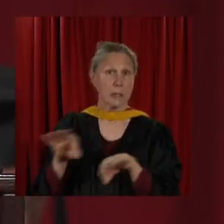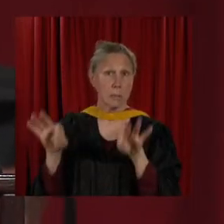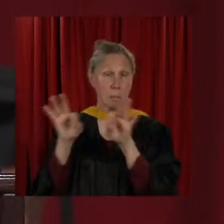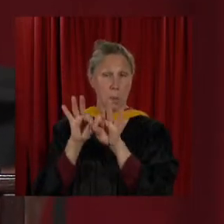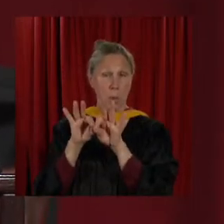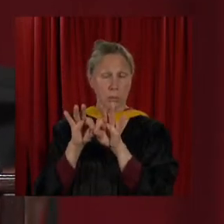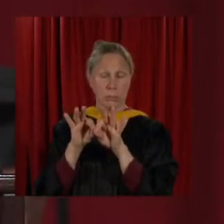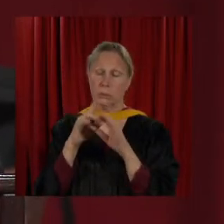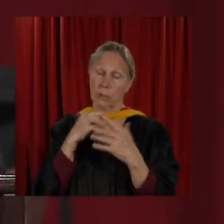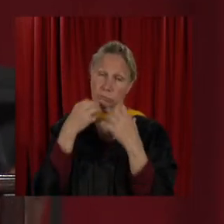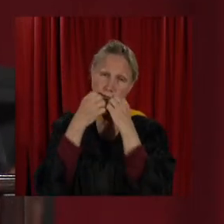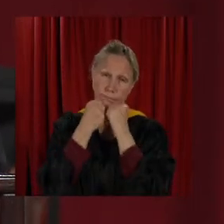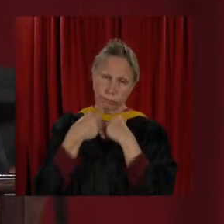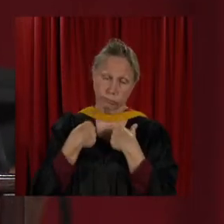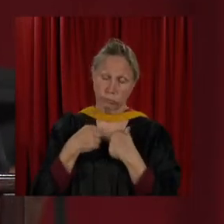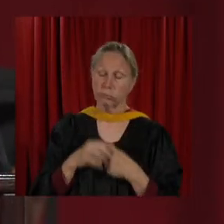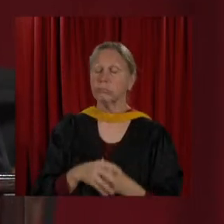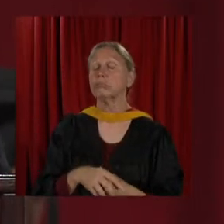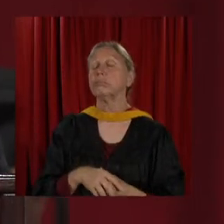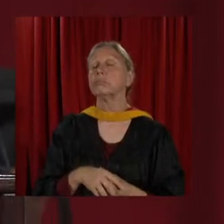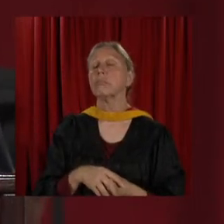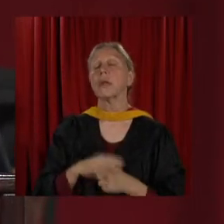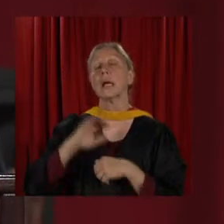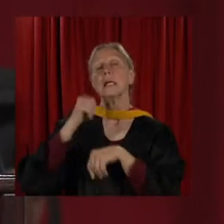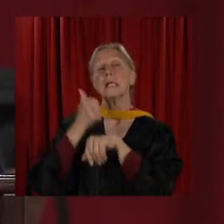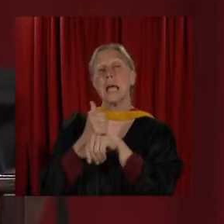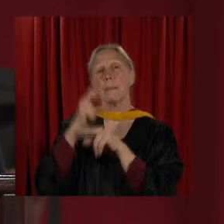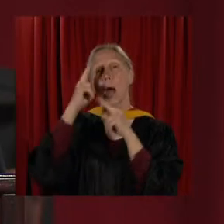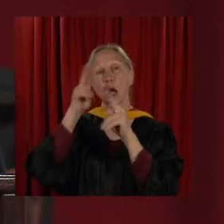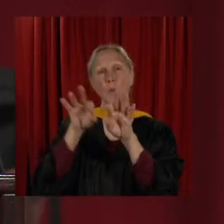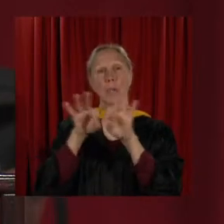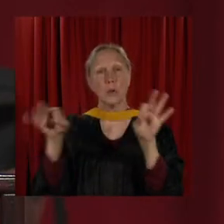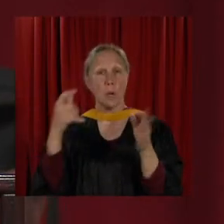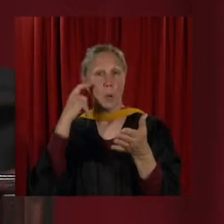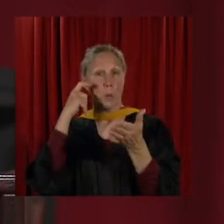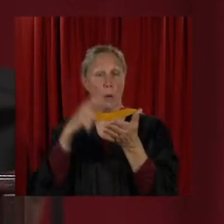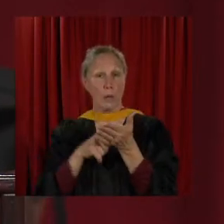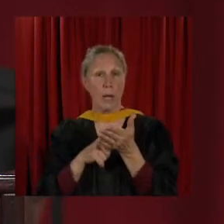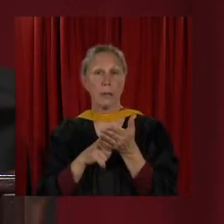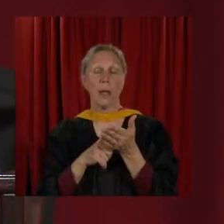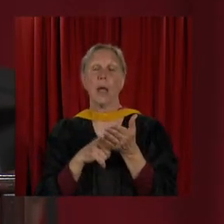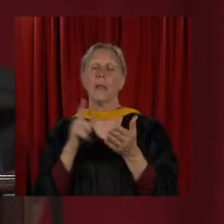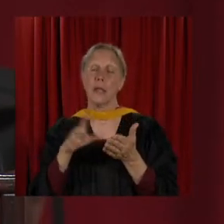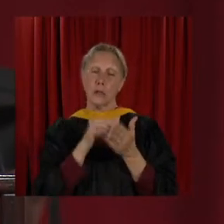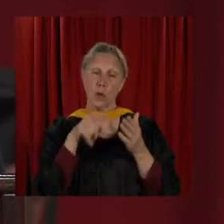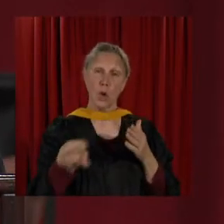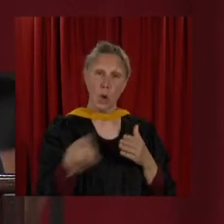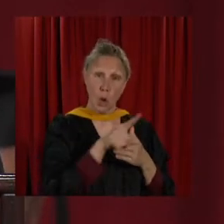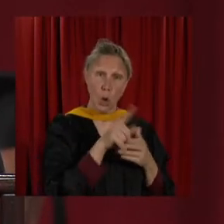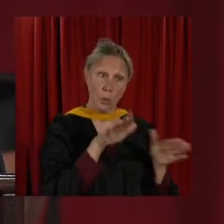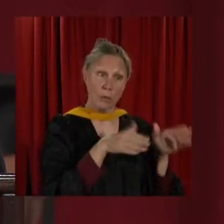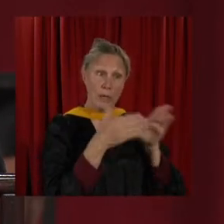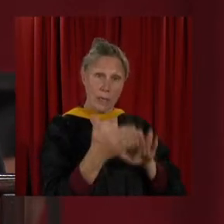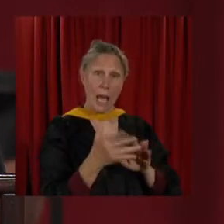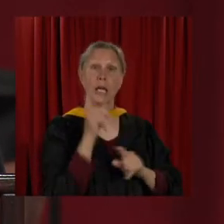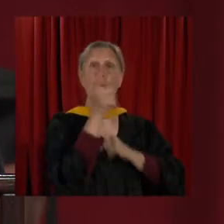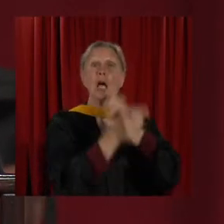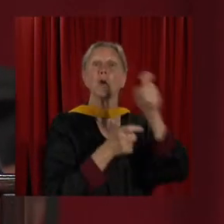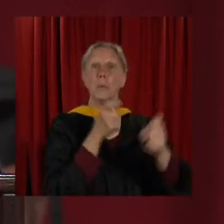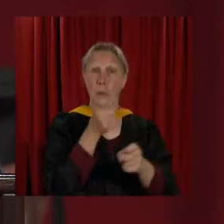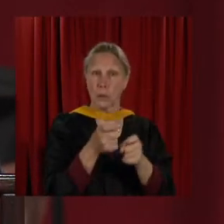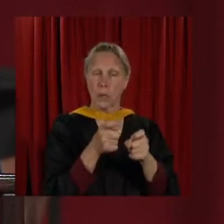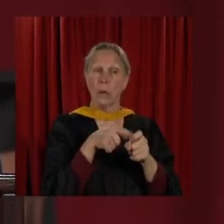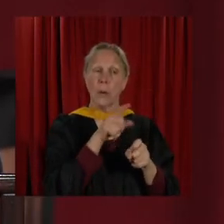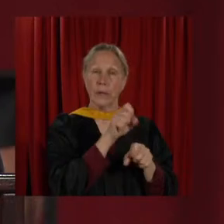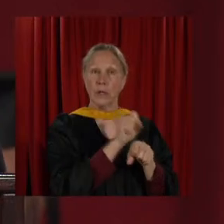and very near to my heart. We established an honorary degree recognizing contributions of students who passed away while working